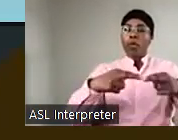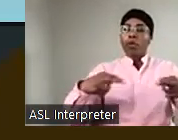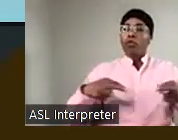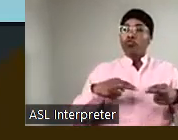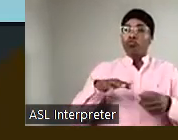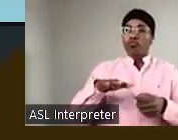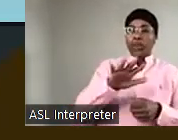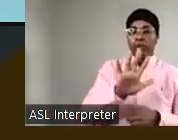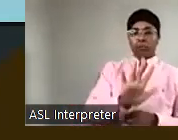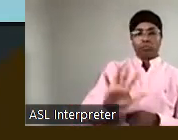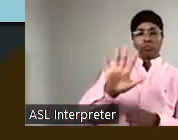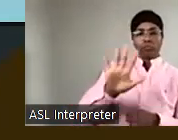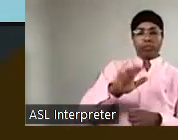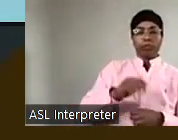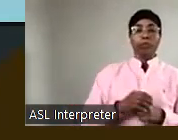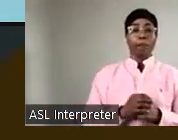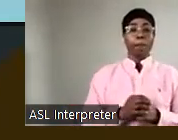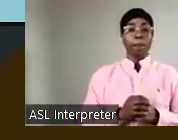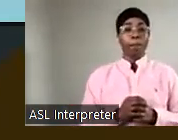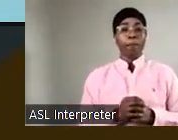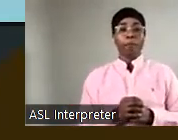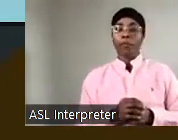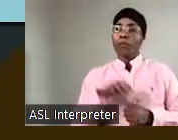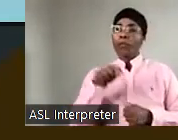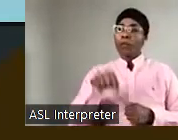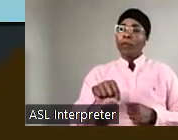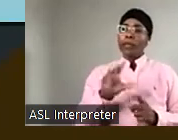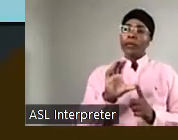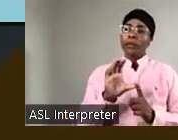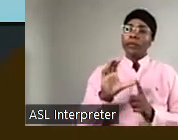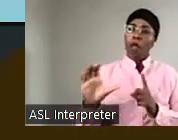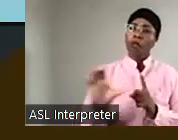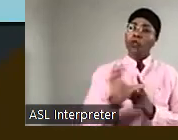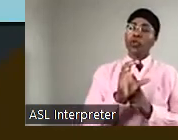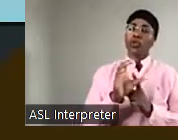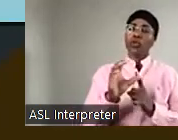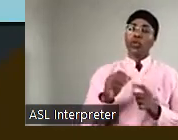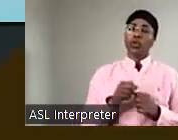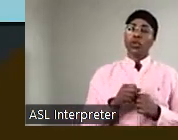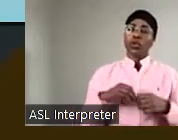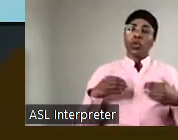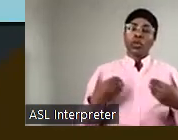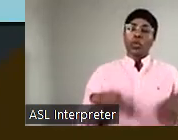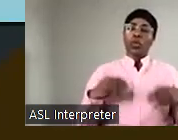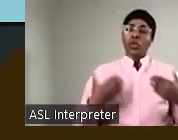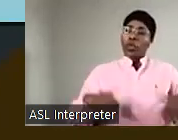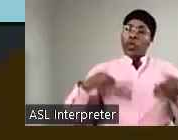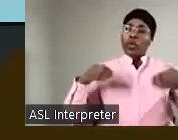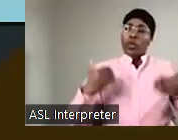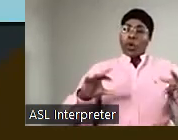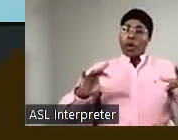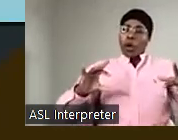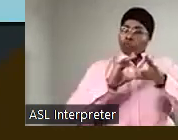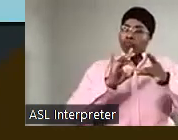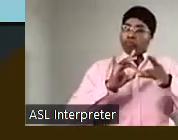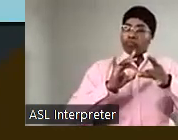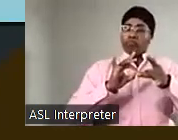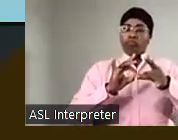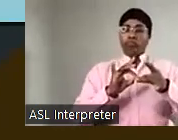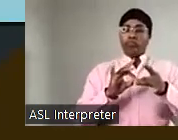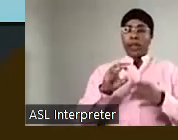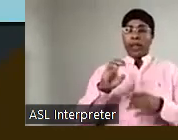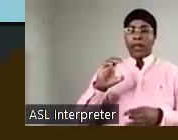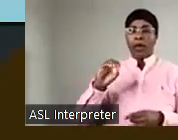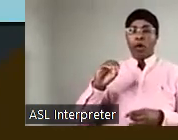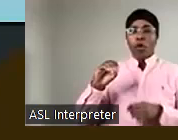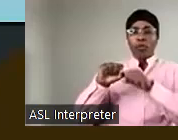For Anishinaabe cultures, it is so inextricably linked to the species and the ecosystem that